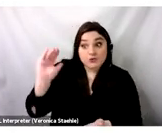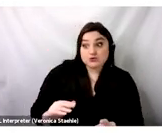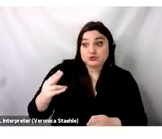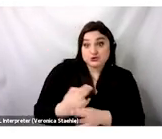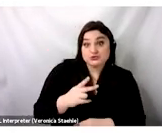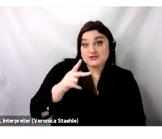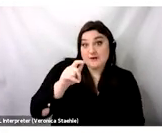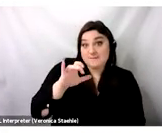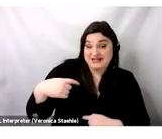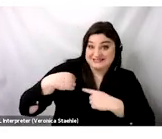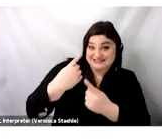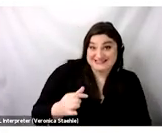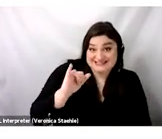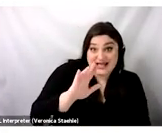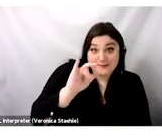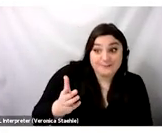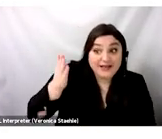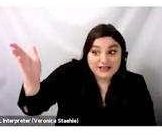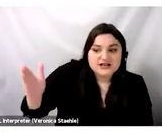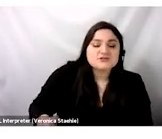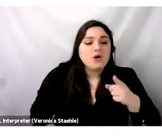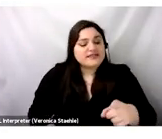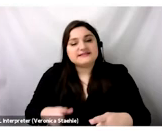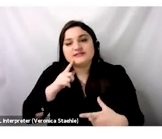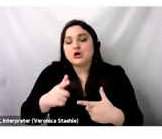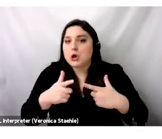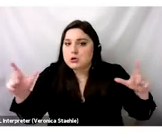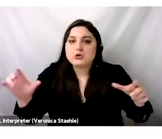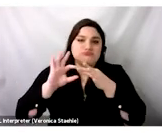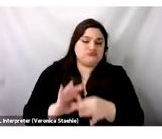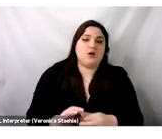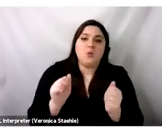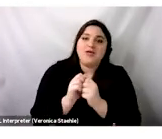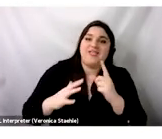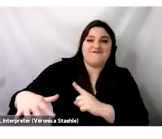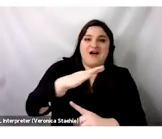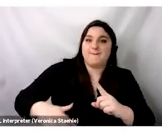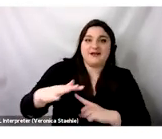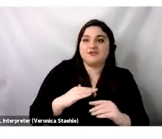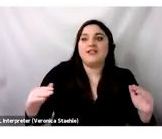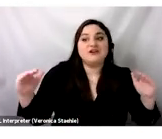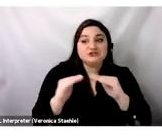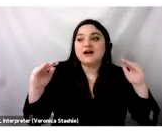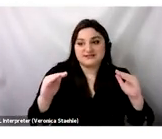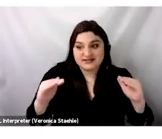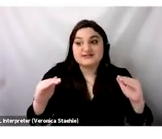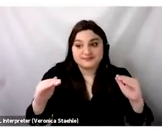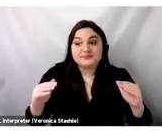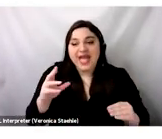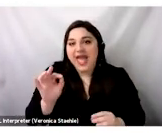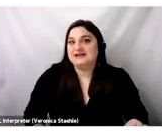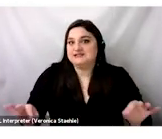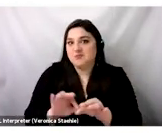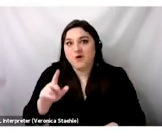topic in terms of environmental justice, especially with COVID. I think a lot of us in this time of kind